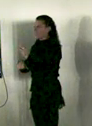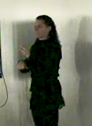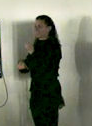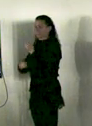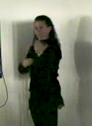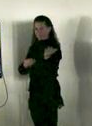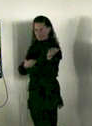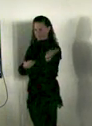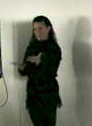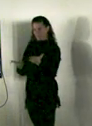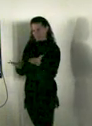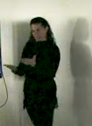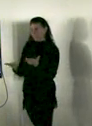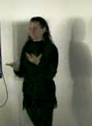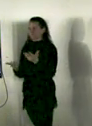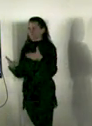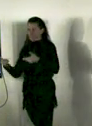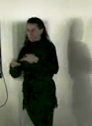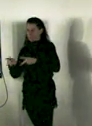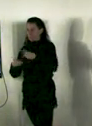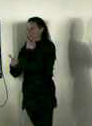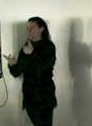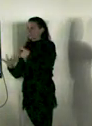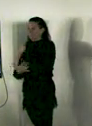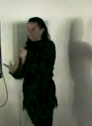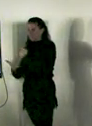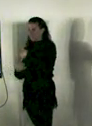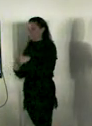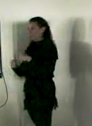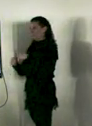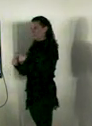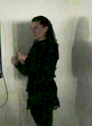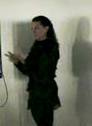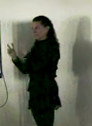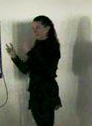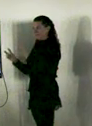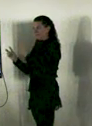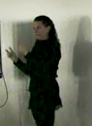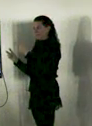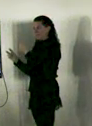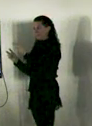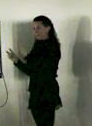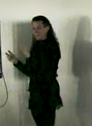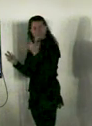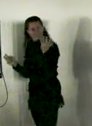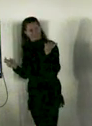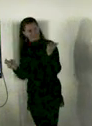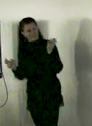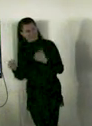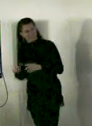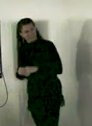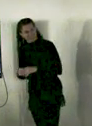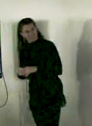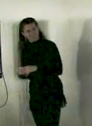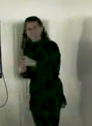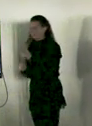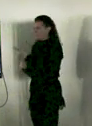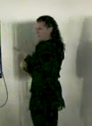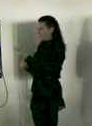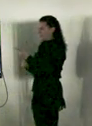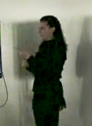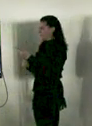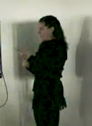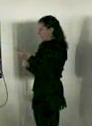people in because he wants to mingle with them. And so the very first people to this party are Mario and Link. And Mario and Link are not bad